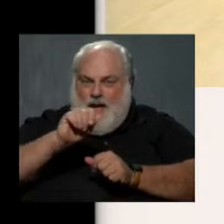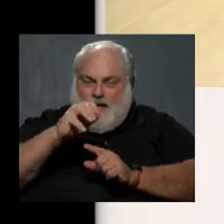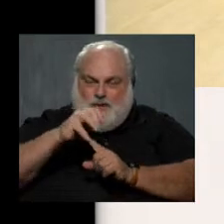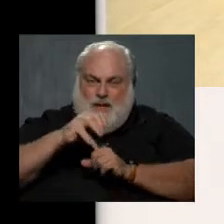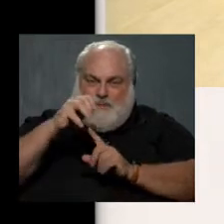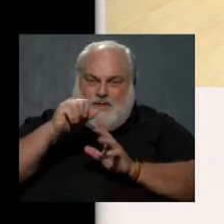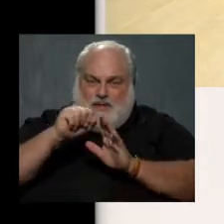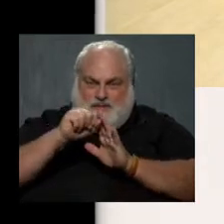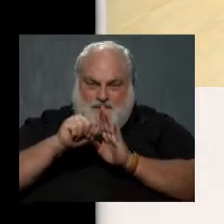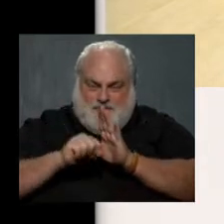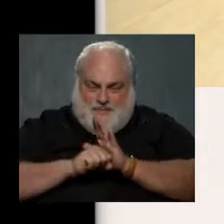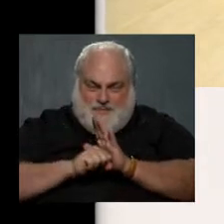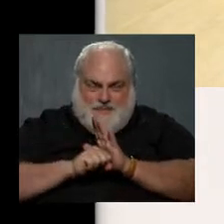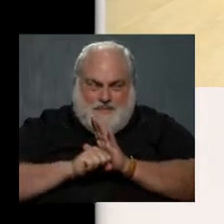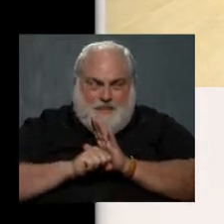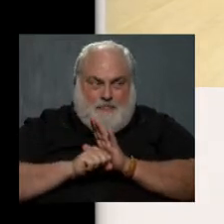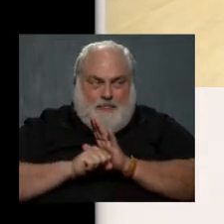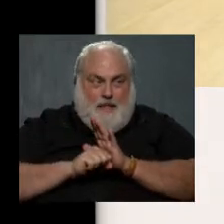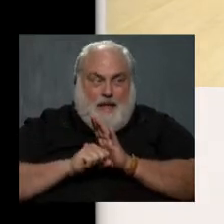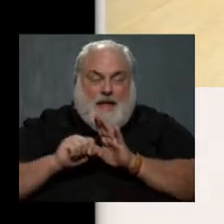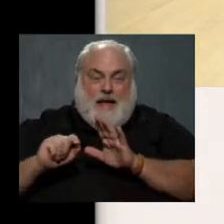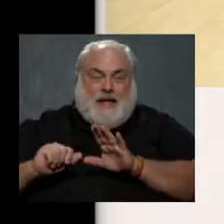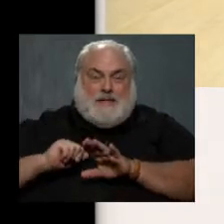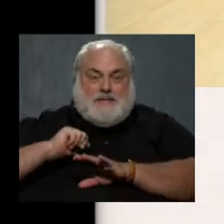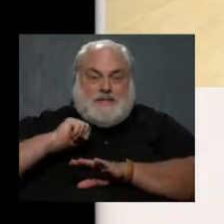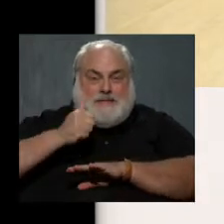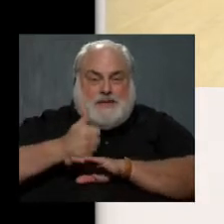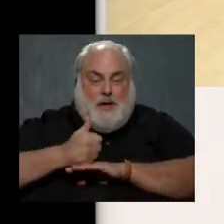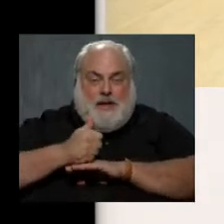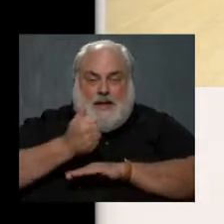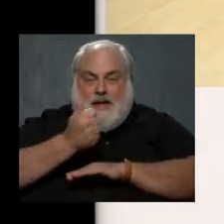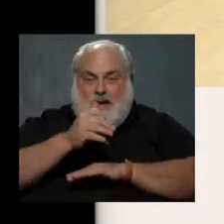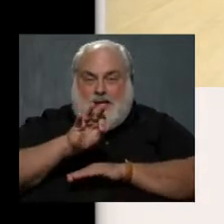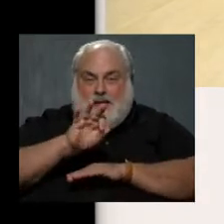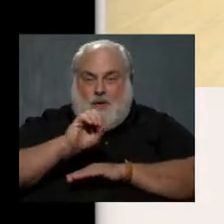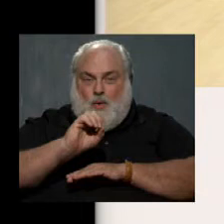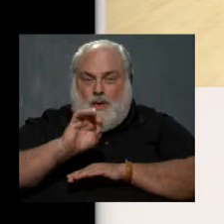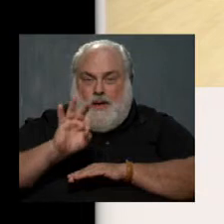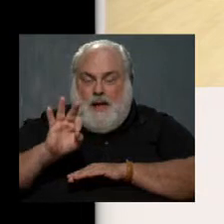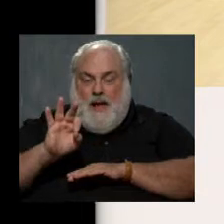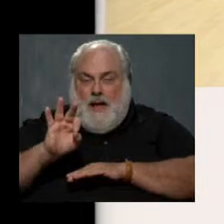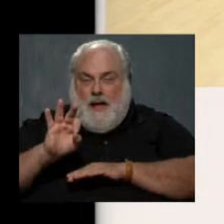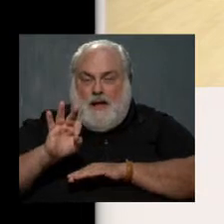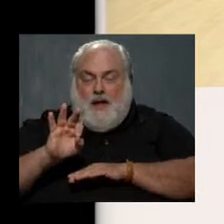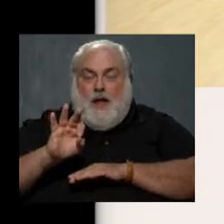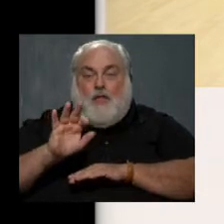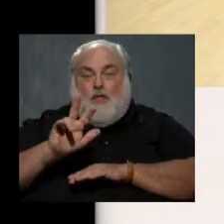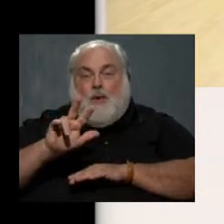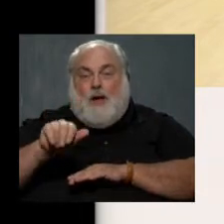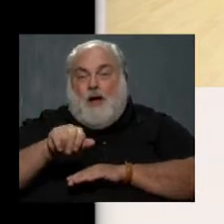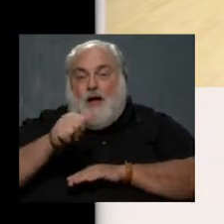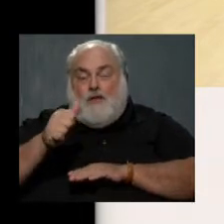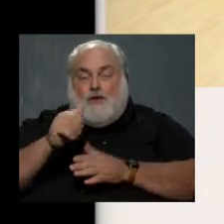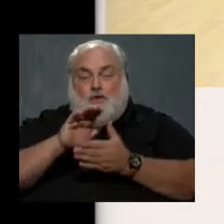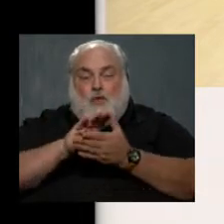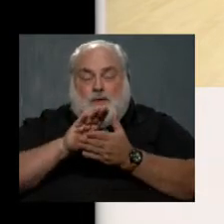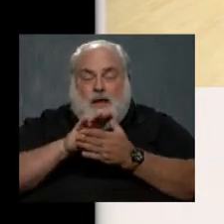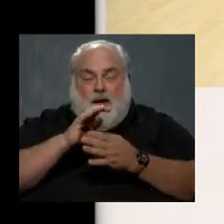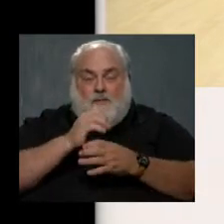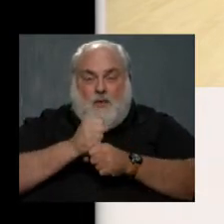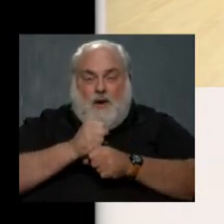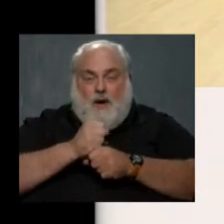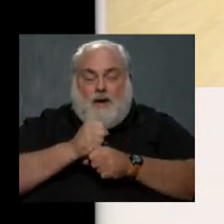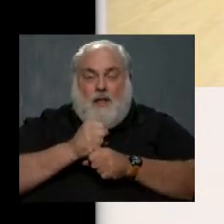high school championships in basketball started in 1909, only three other schools have won at least three consecutive state basketball